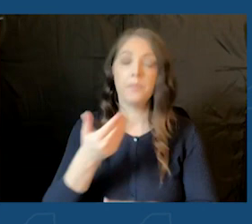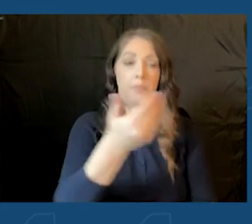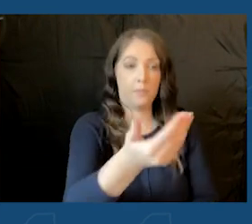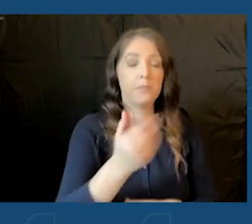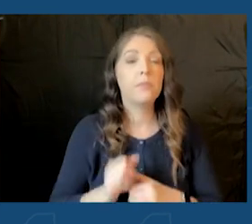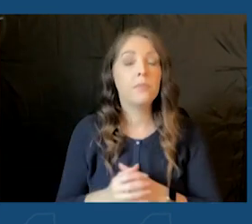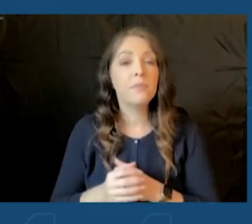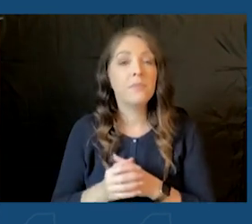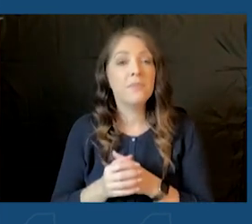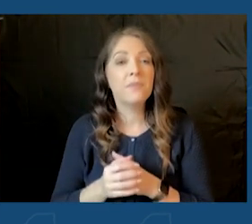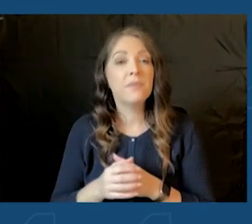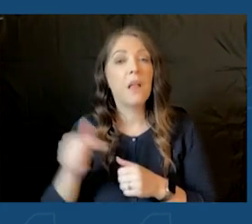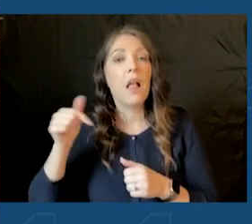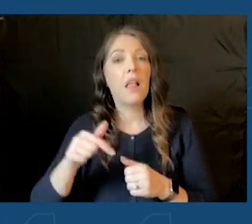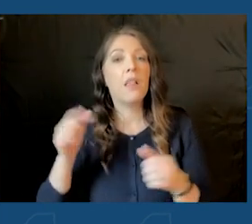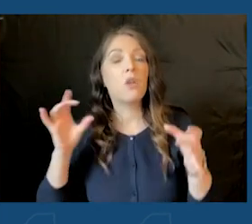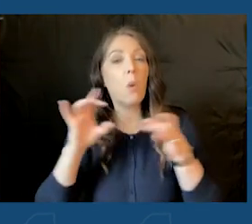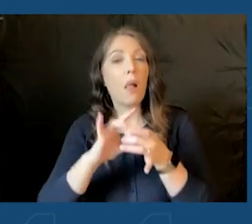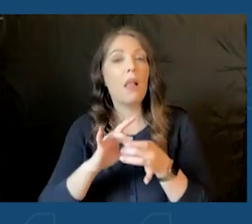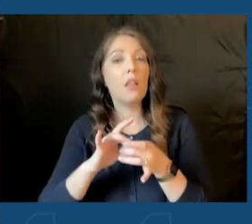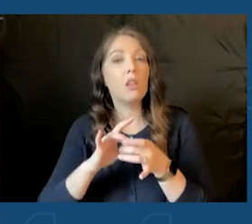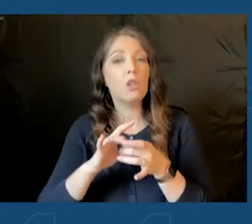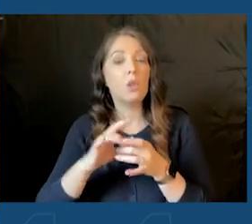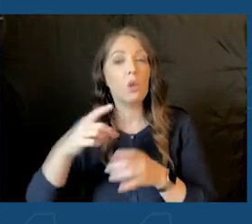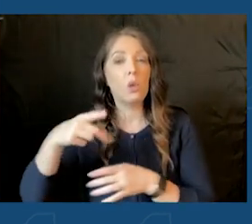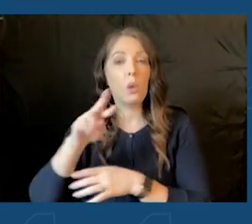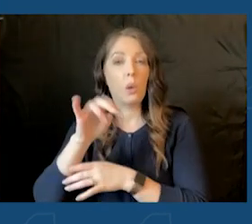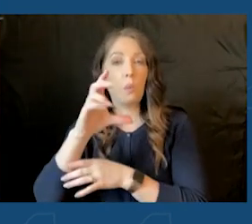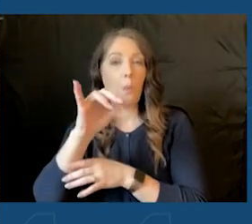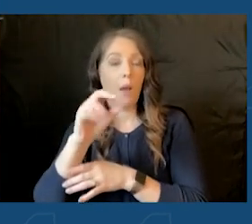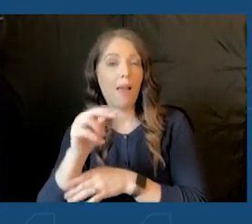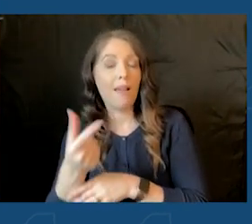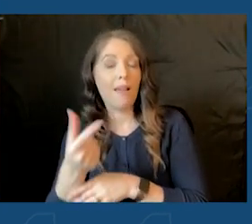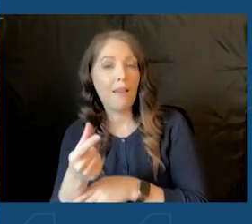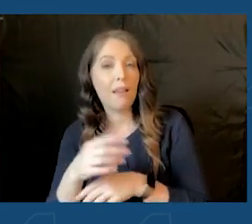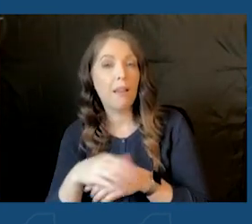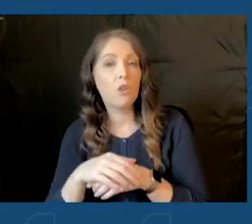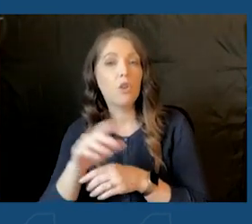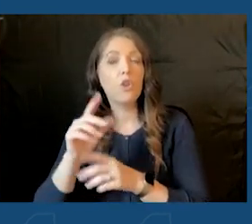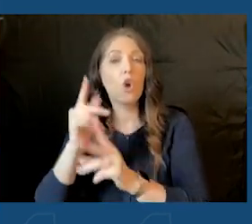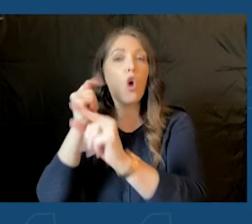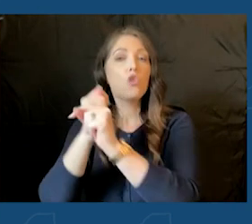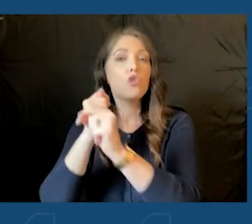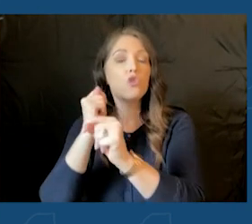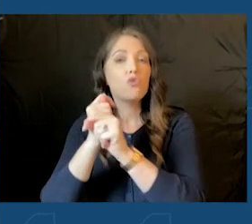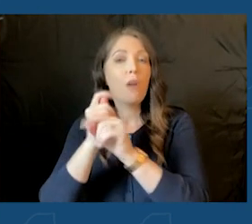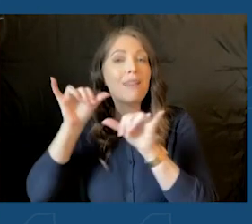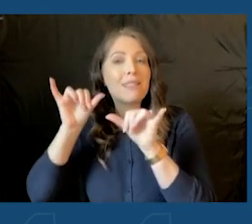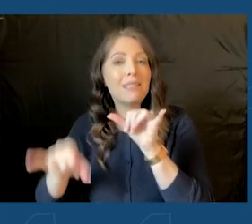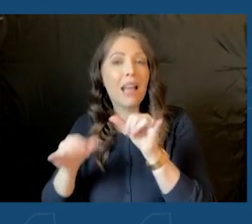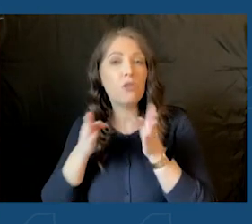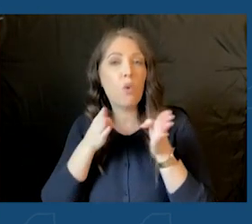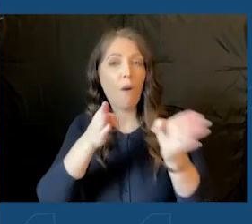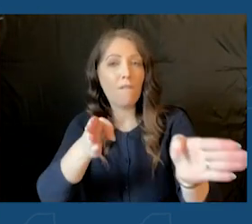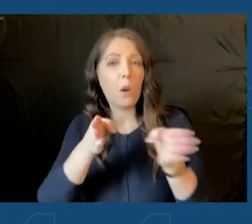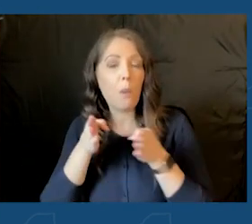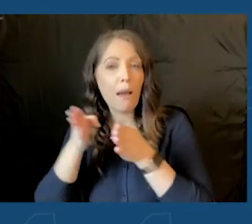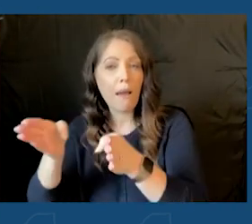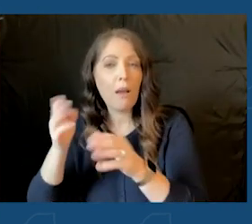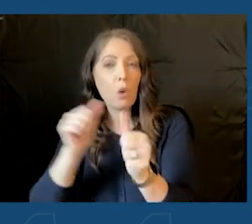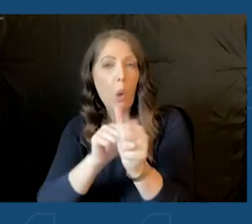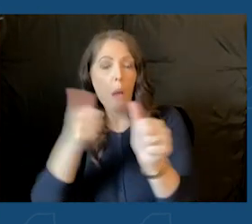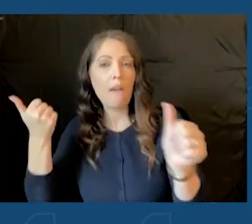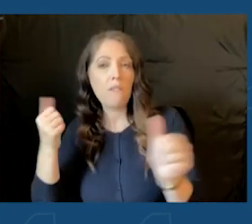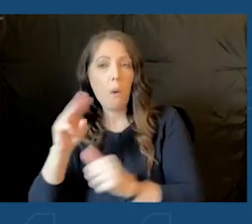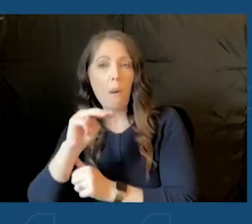has to do with congestion pricing and with the concern that trucks may be staying on the Cross Bronx Expressway to avoid, Manhattan